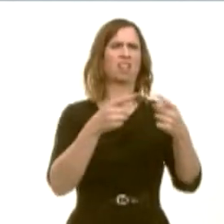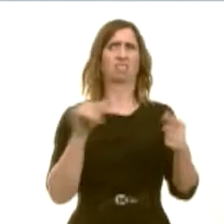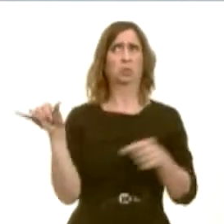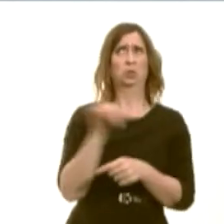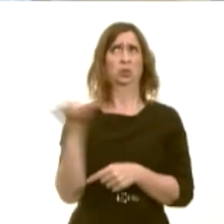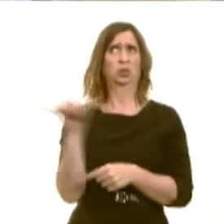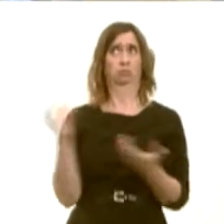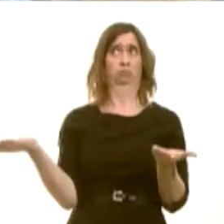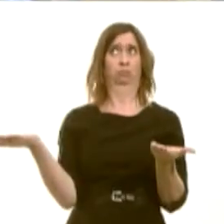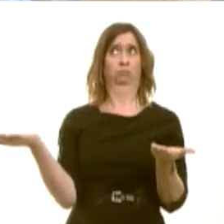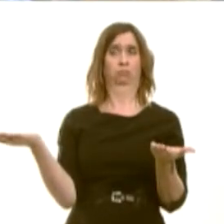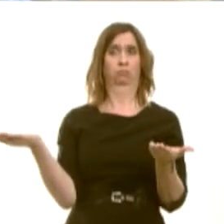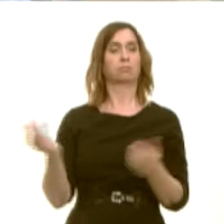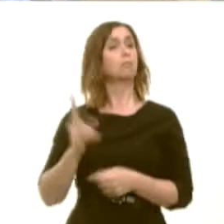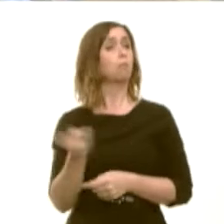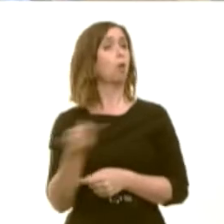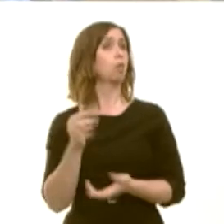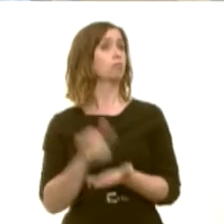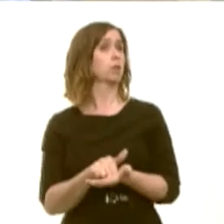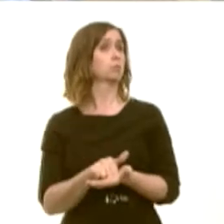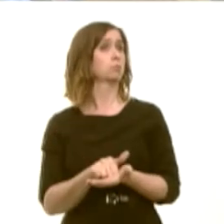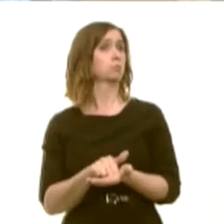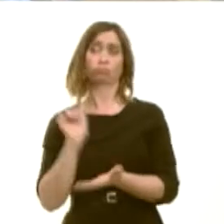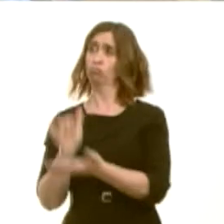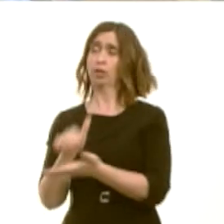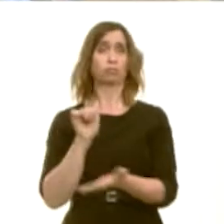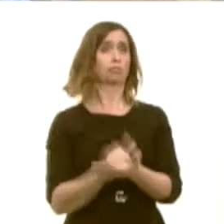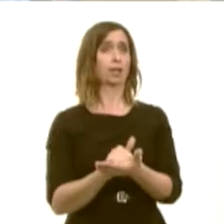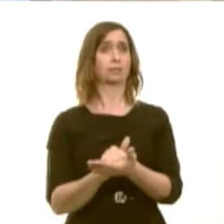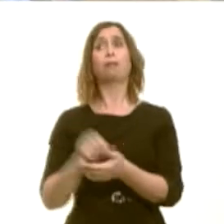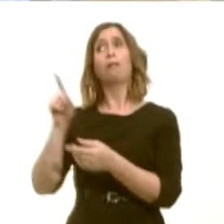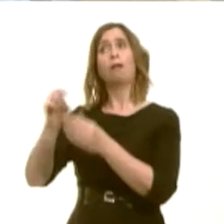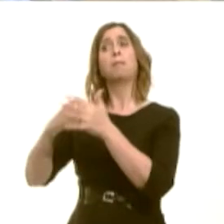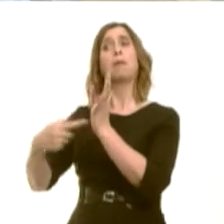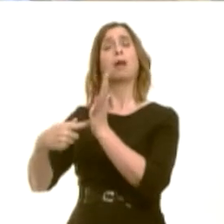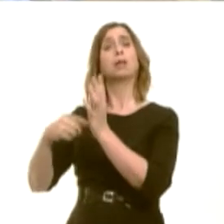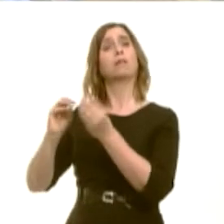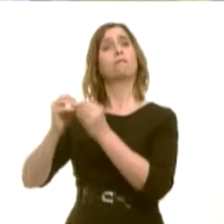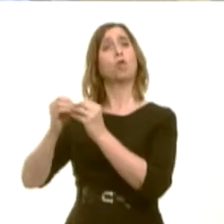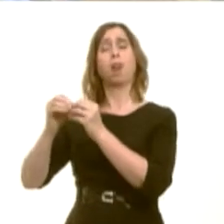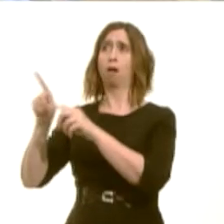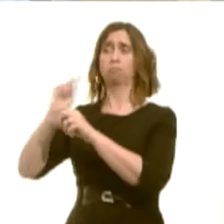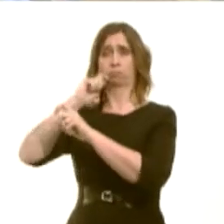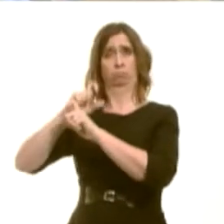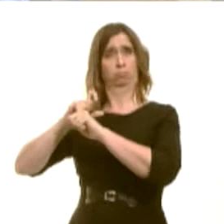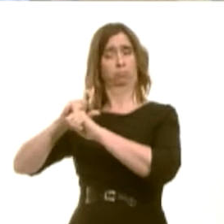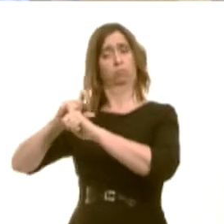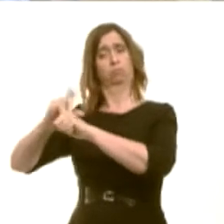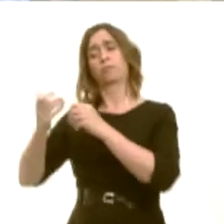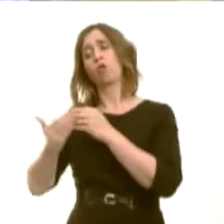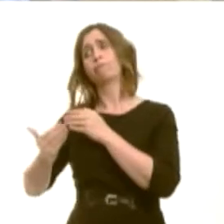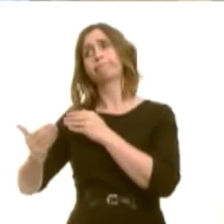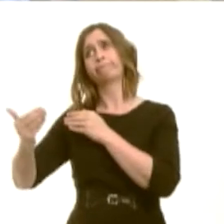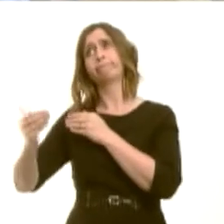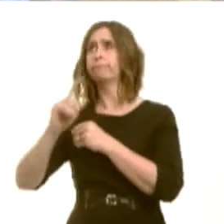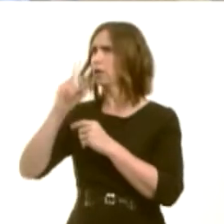First Minister? Both are correct. The pledge has been made to keep the Barnett formula for the foreseeing period of